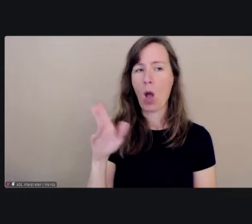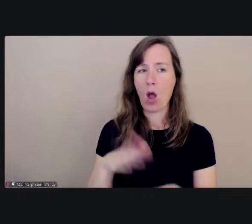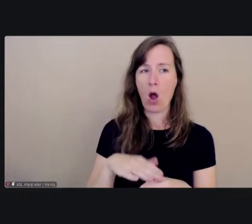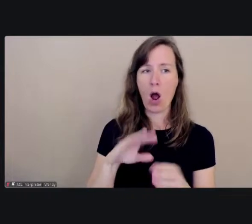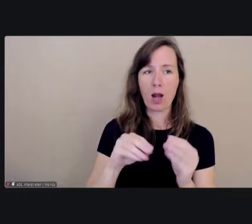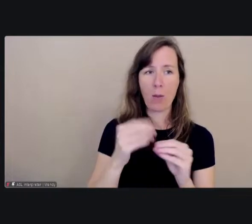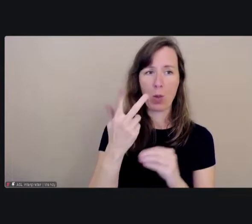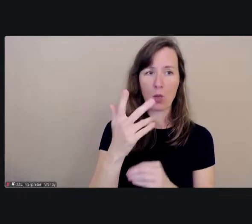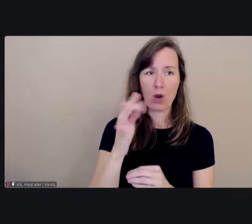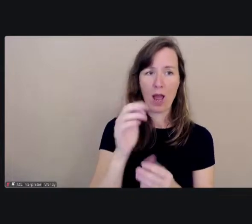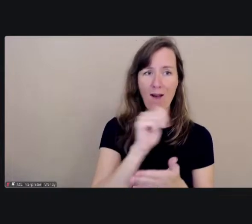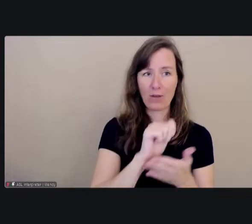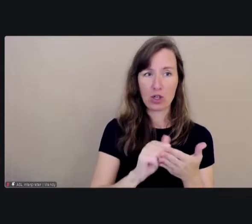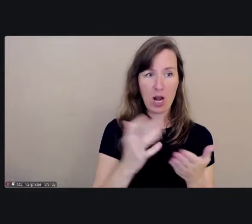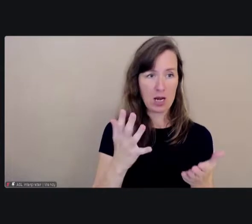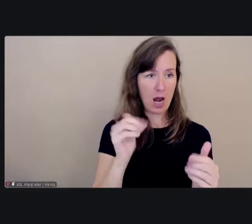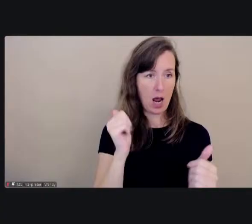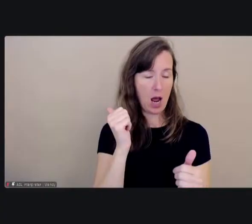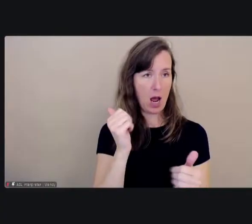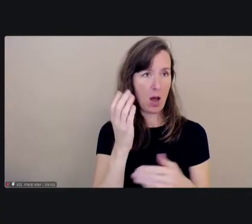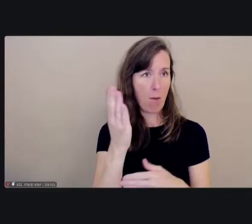approve the agenda as printed?